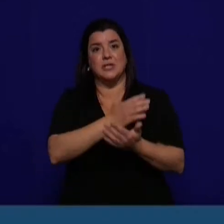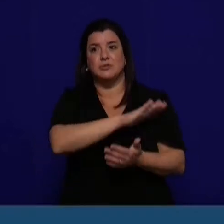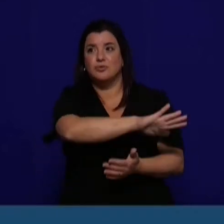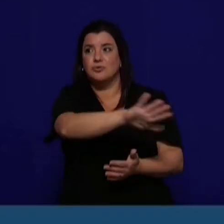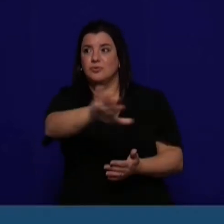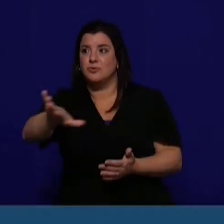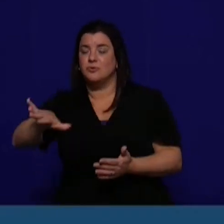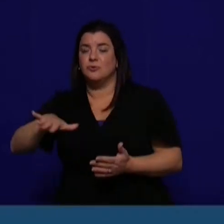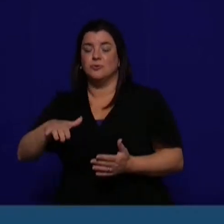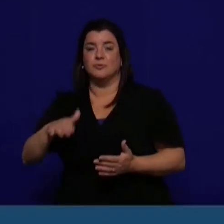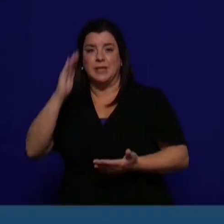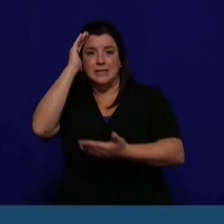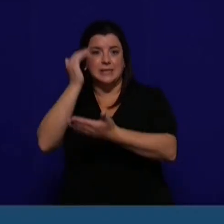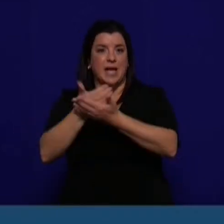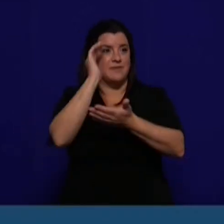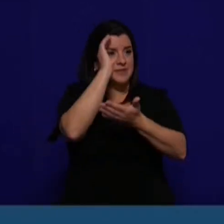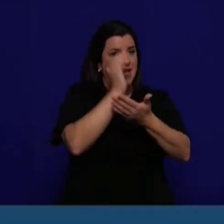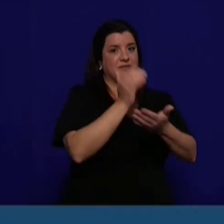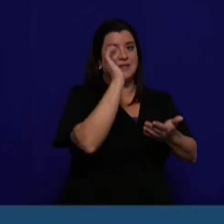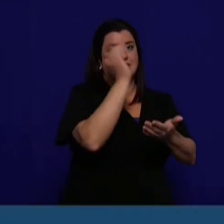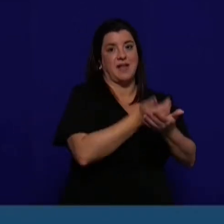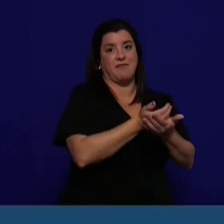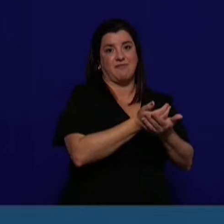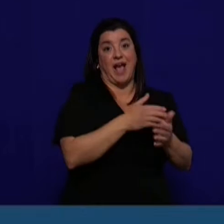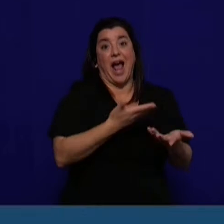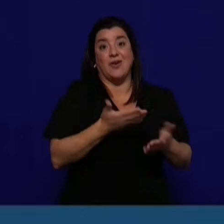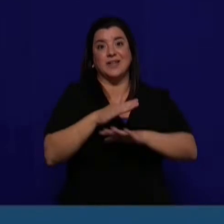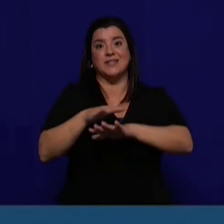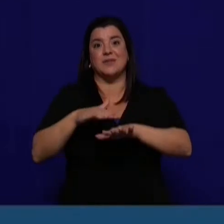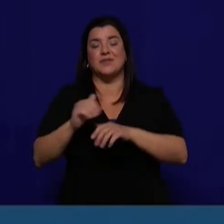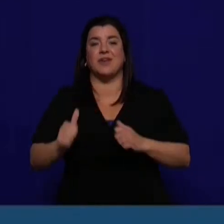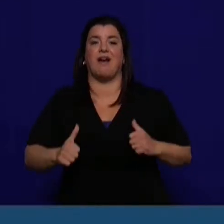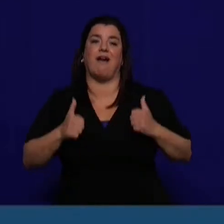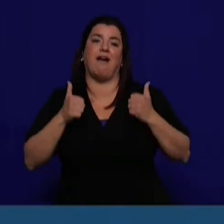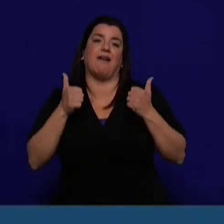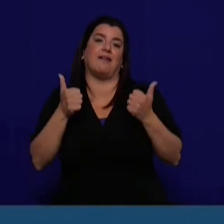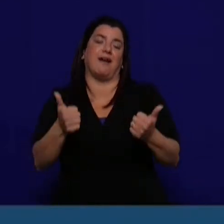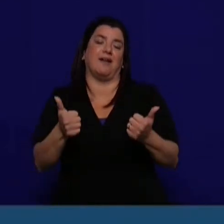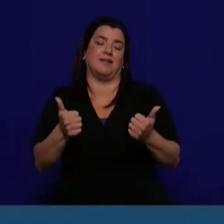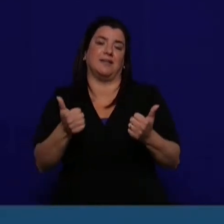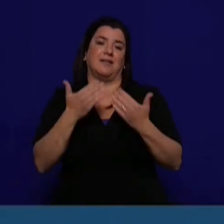tagħna inżommu s-sitwazzjoni iktar stabbli. Grazzi.